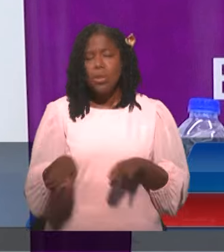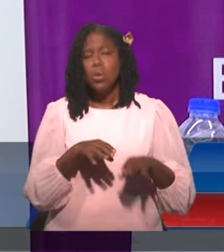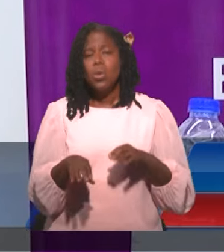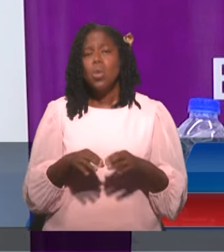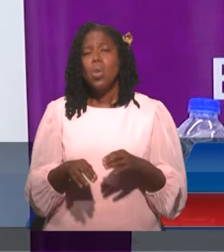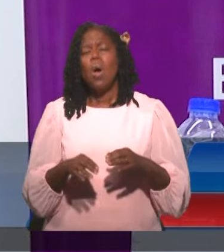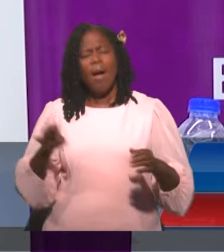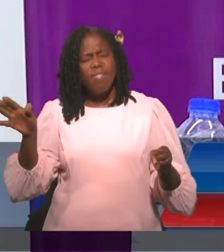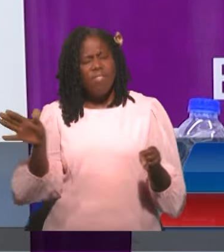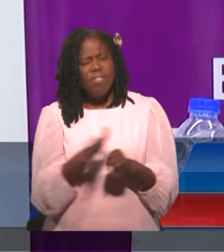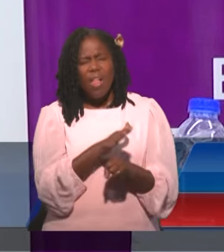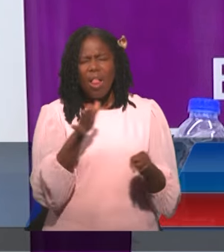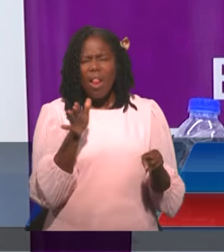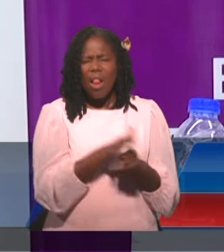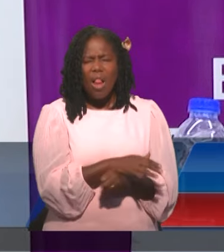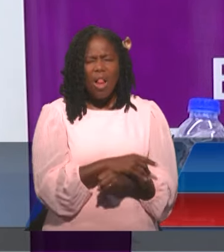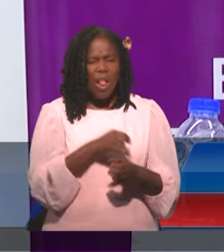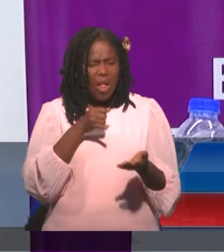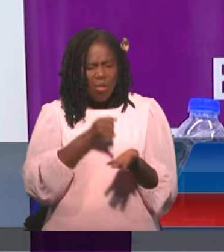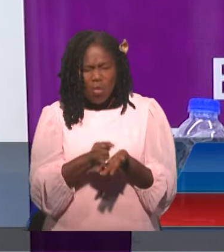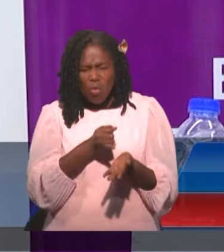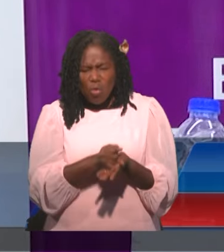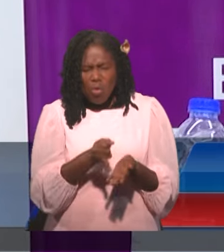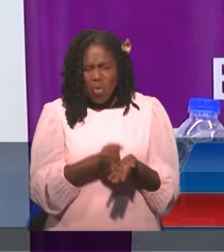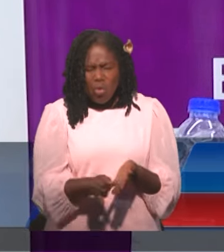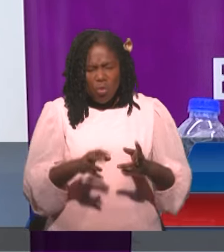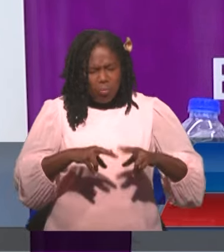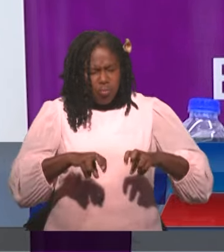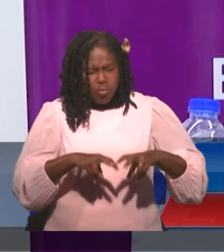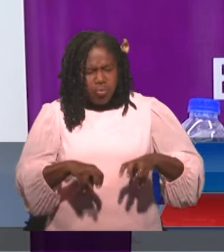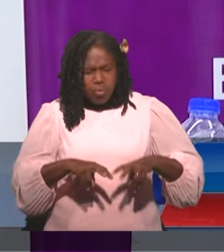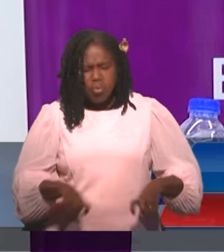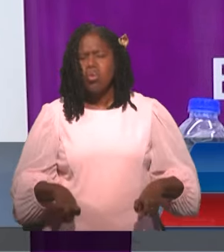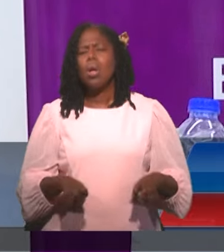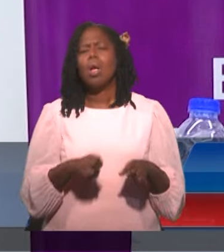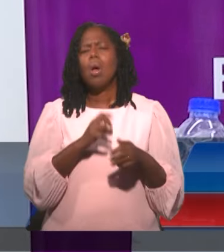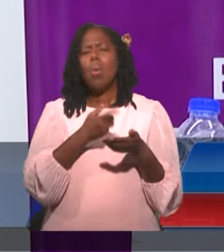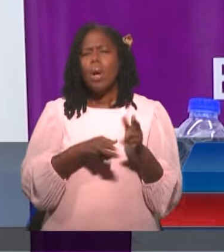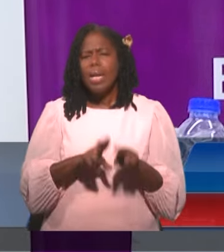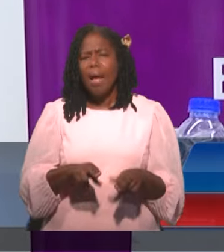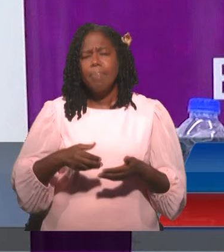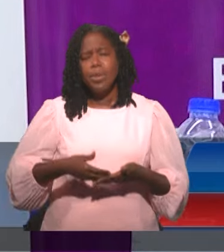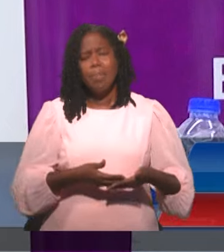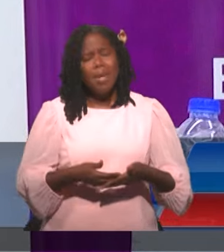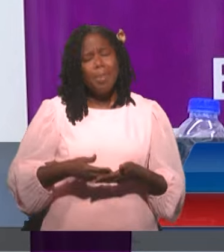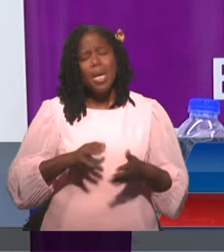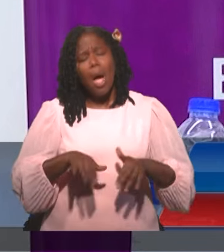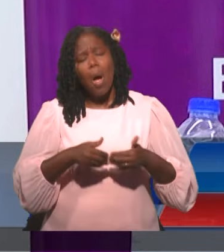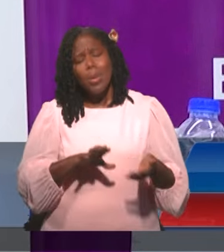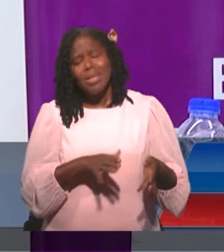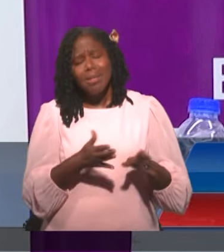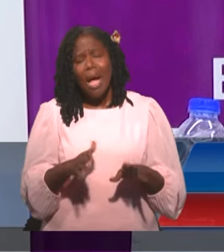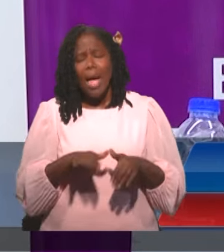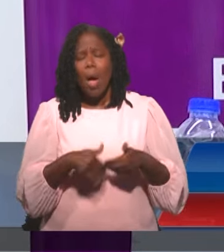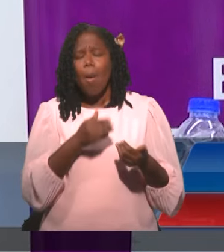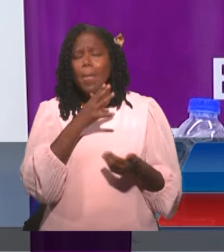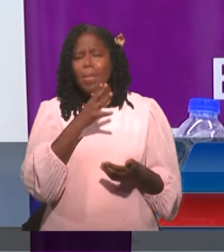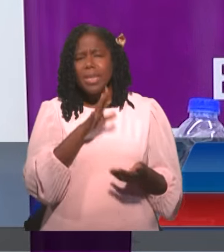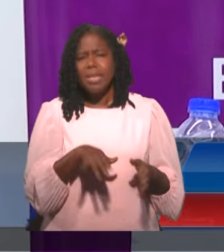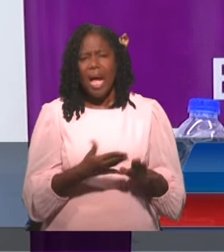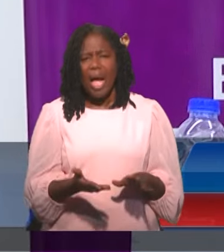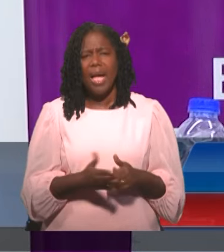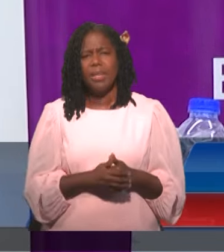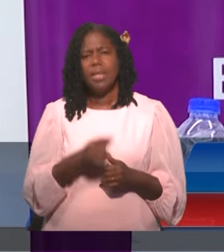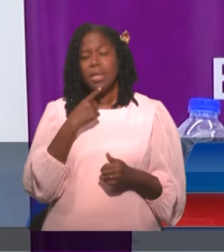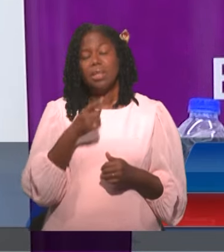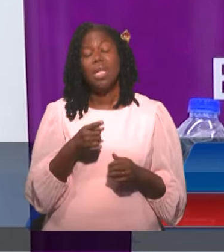a comprehensive systemic analysis. An internal investigation, no matter how